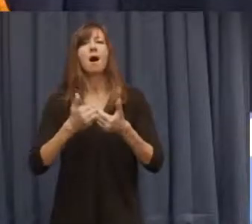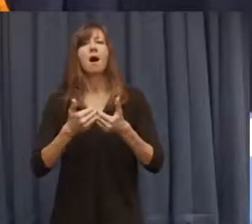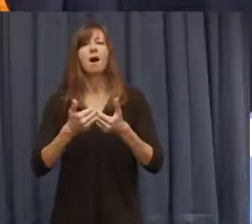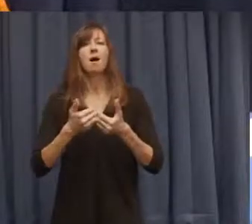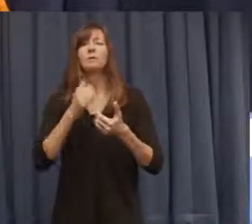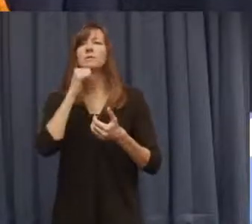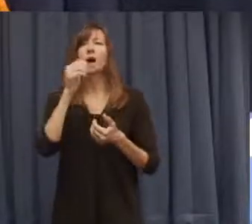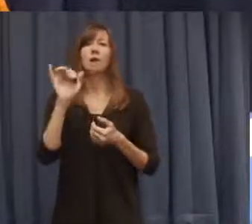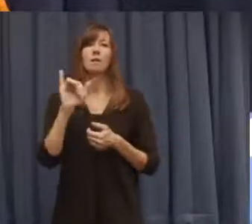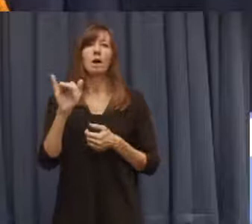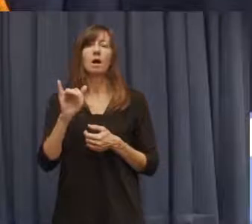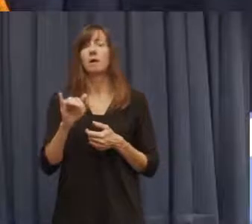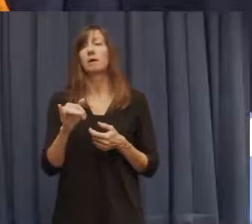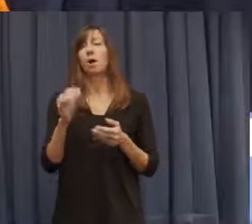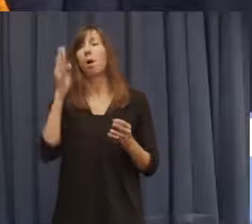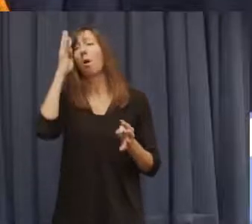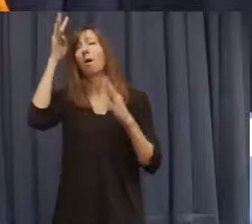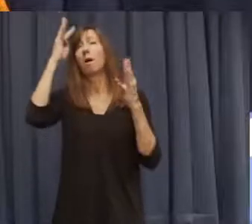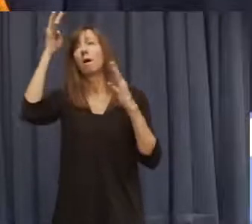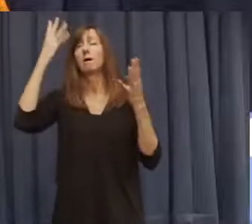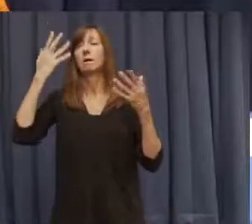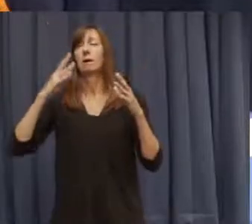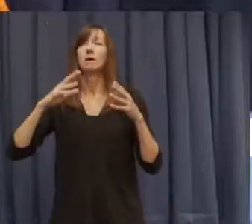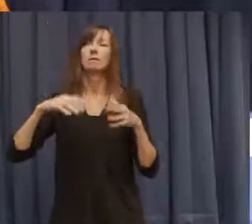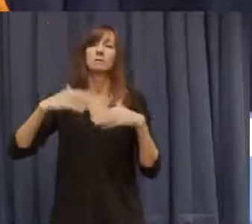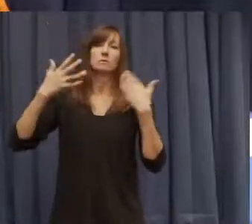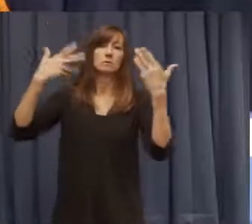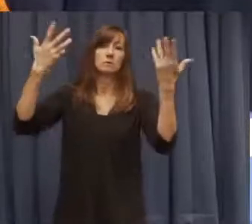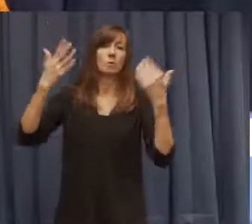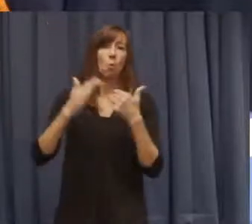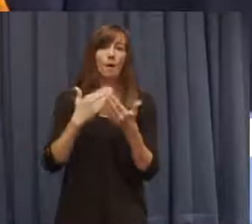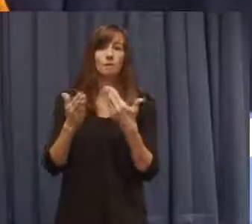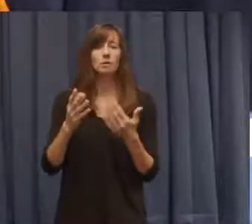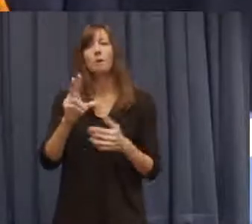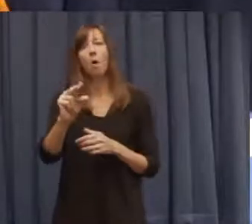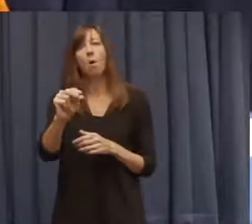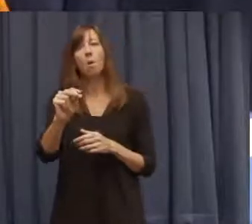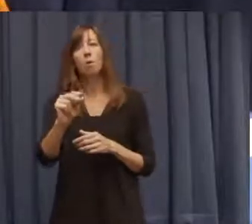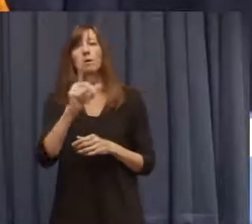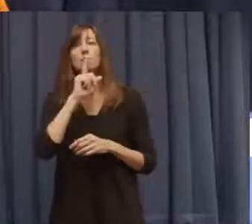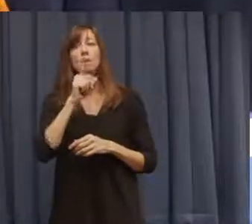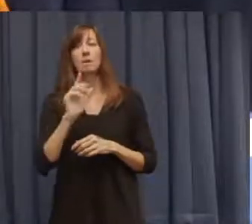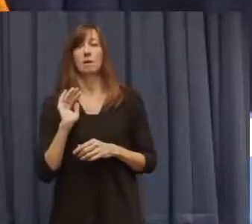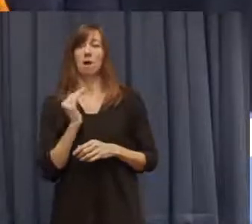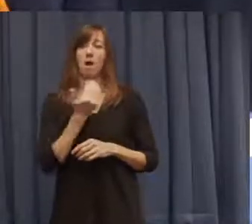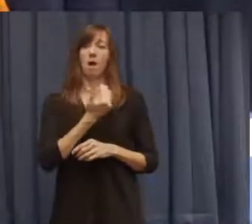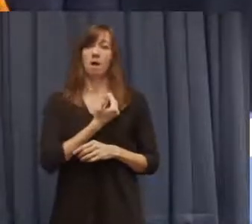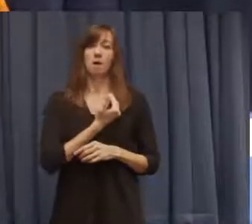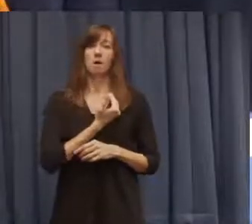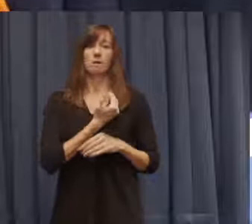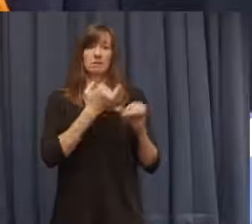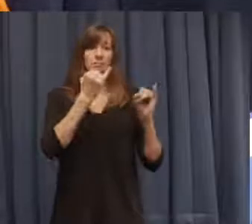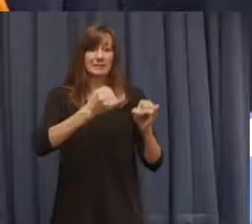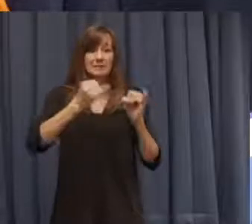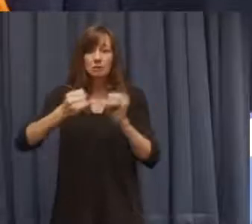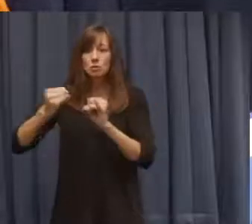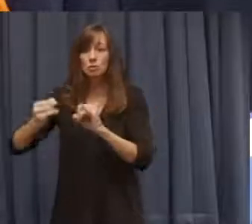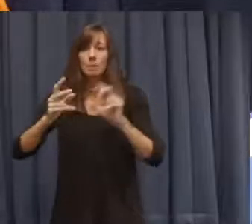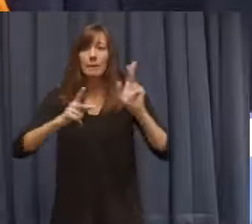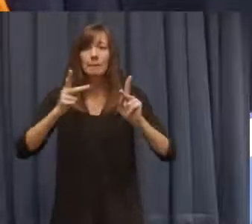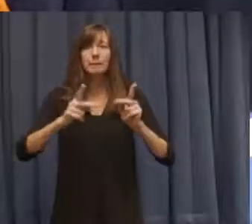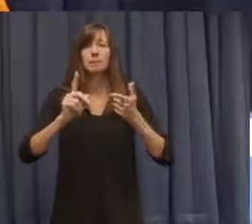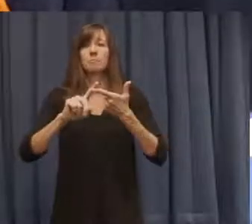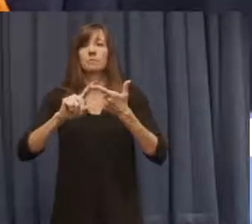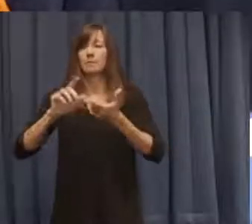This is a direct reflection of how each of us, each individual, each business, each organization and school, how seriously we